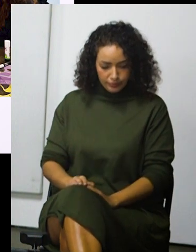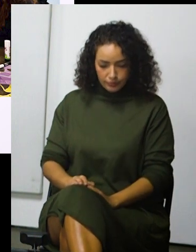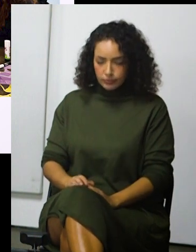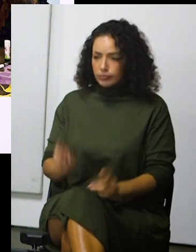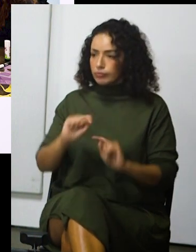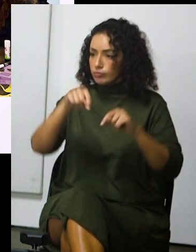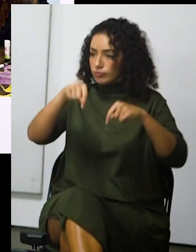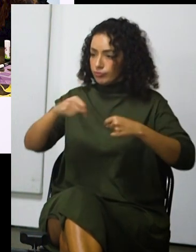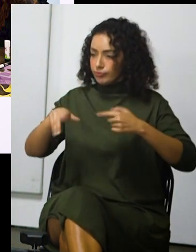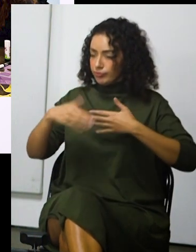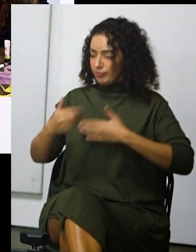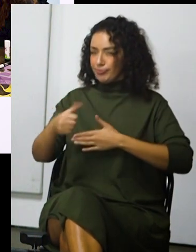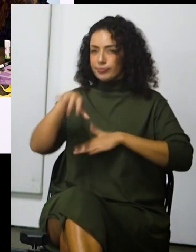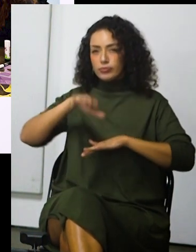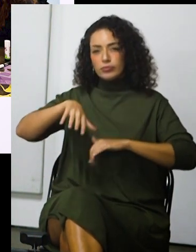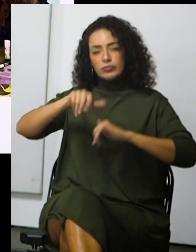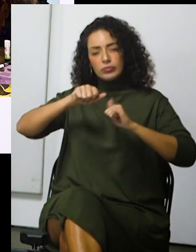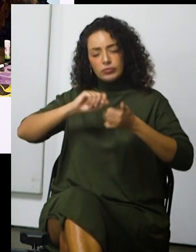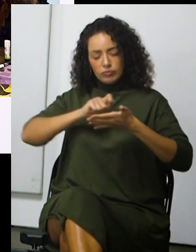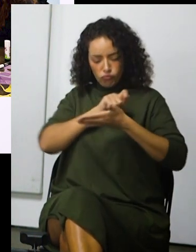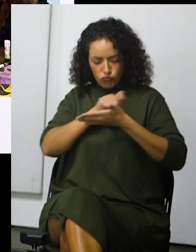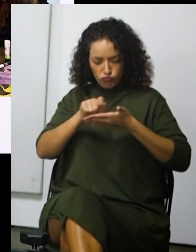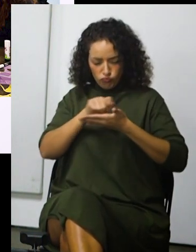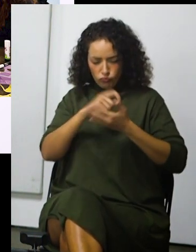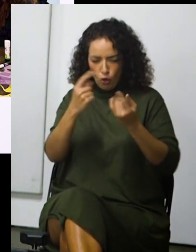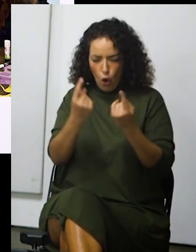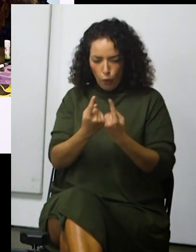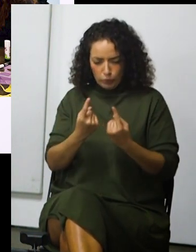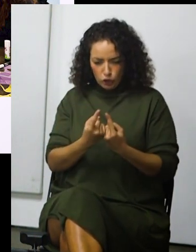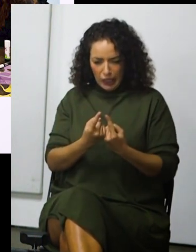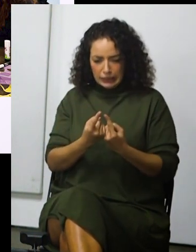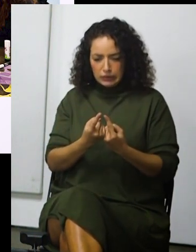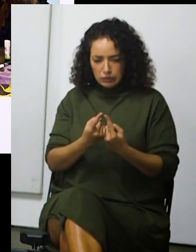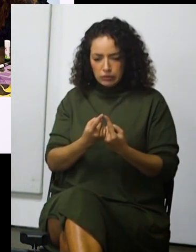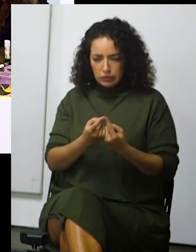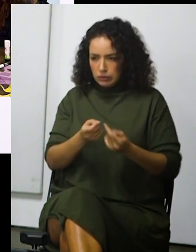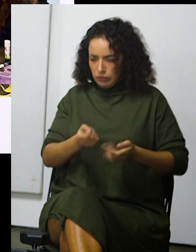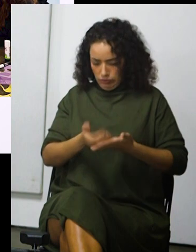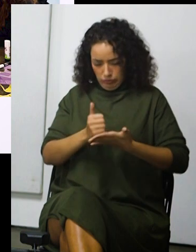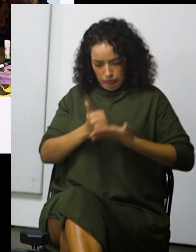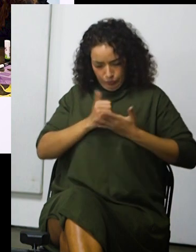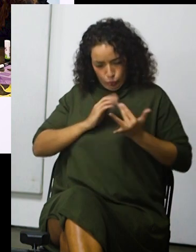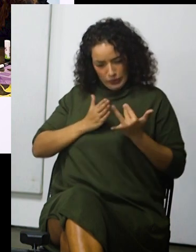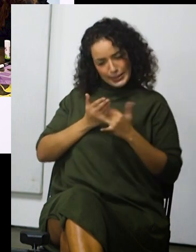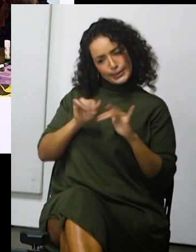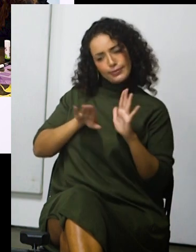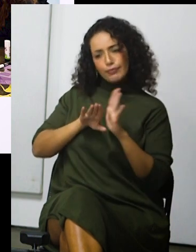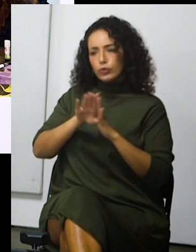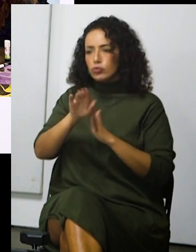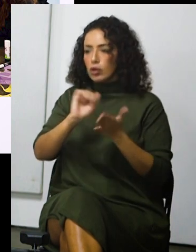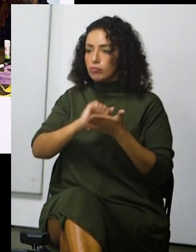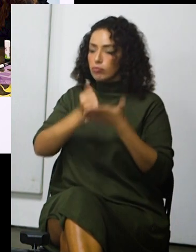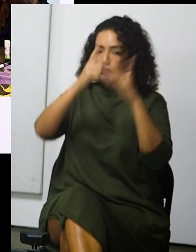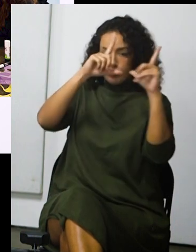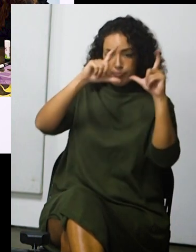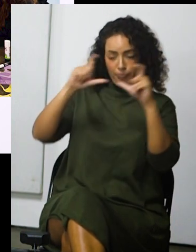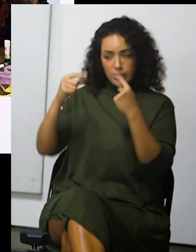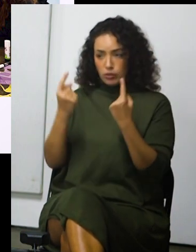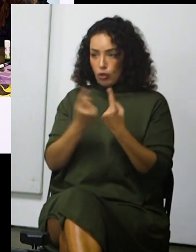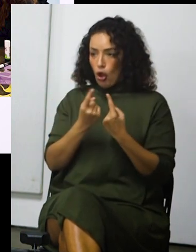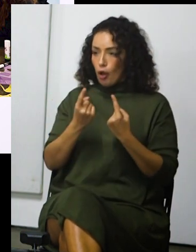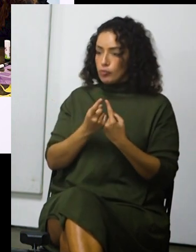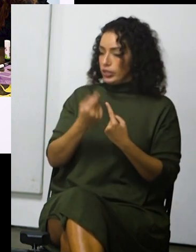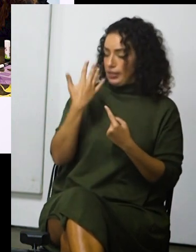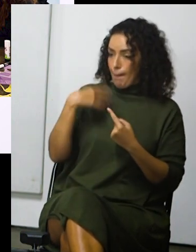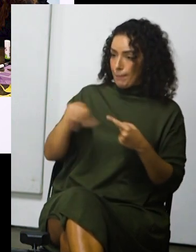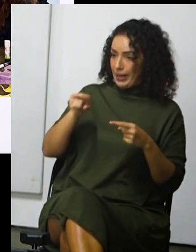this session, we began by writing a list of objects which gave us access to the future. Printing pictures of these objects off live